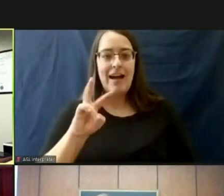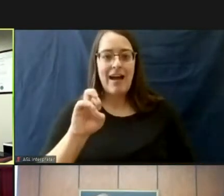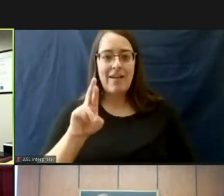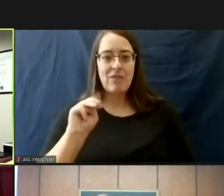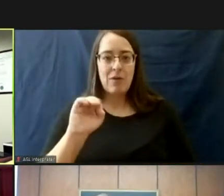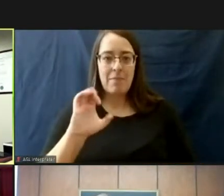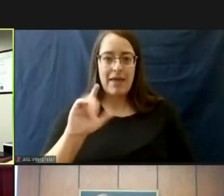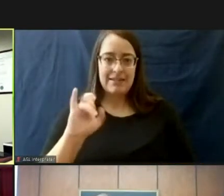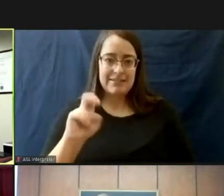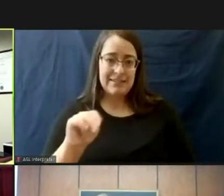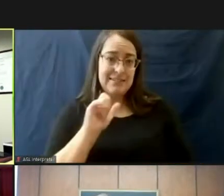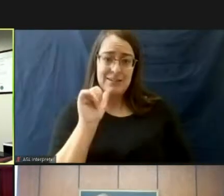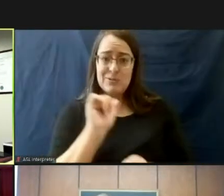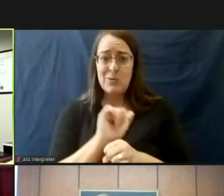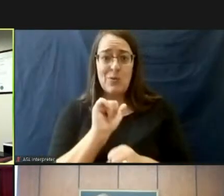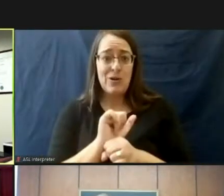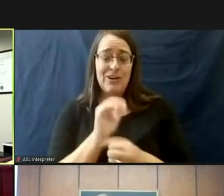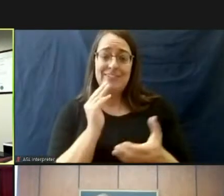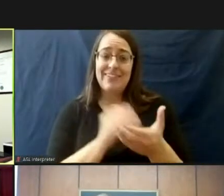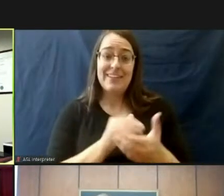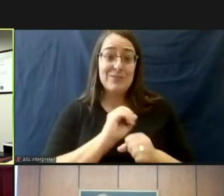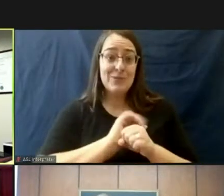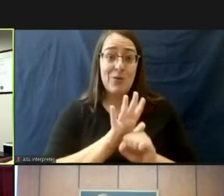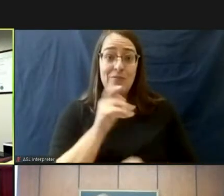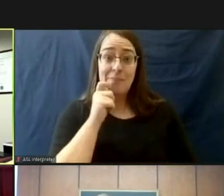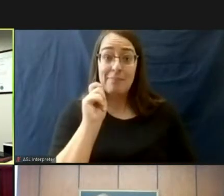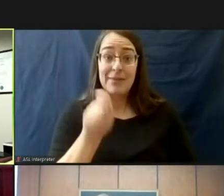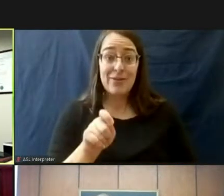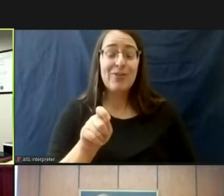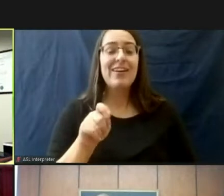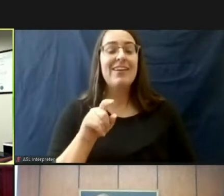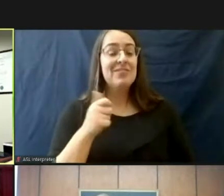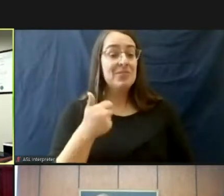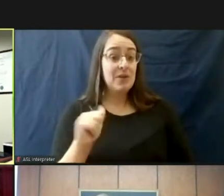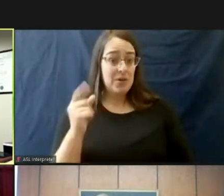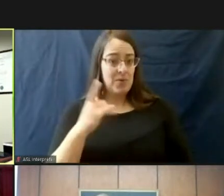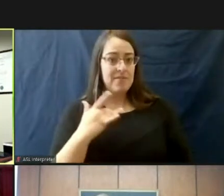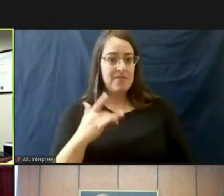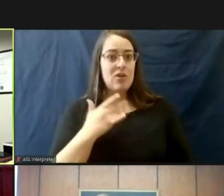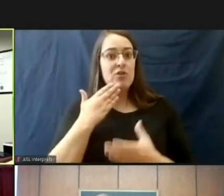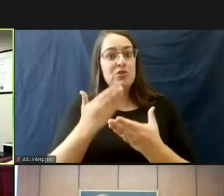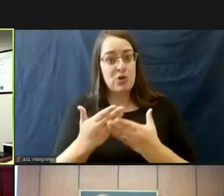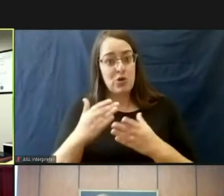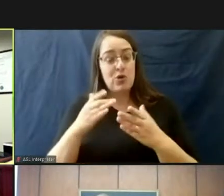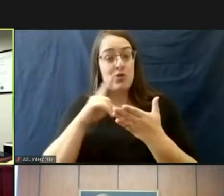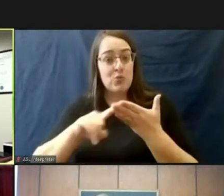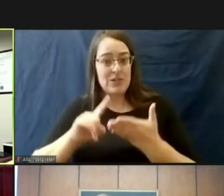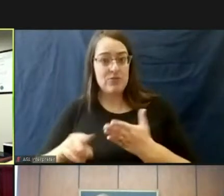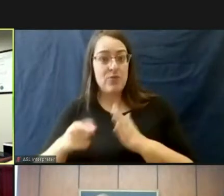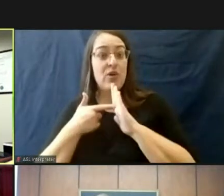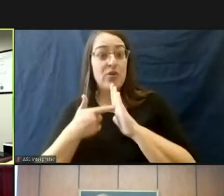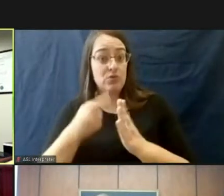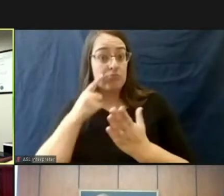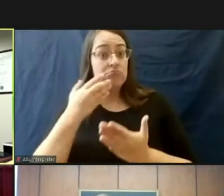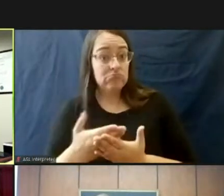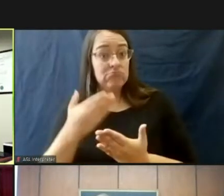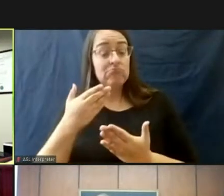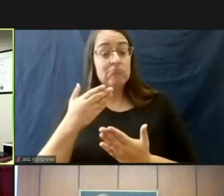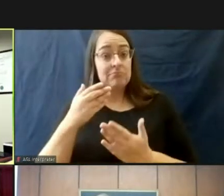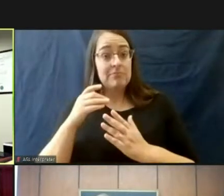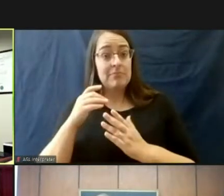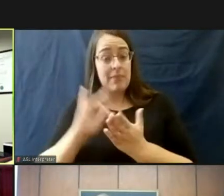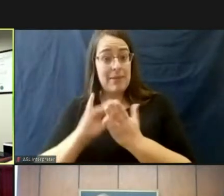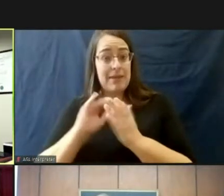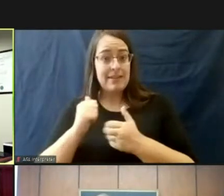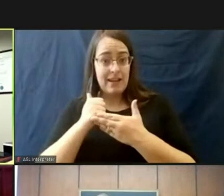COVID-19, period. So anyone that feels like there's a good trial that's been done that shows ivermectin has efficacy, I challenge them